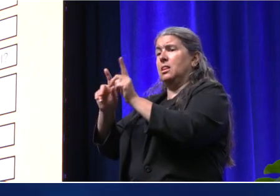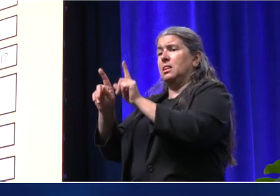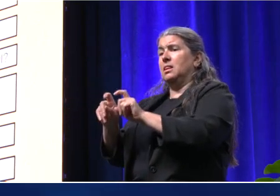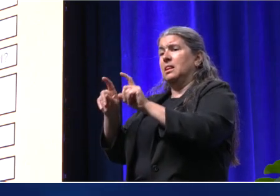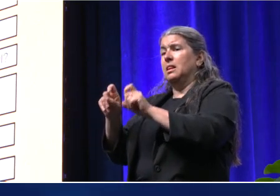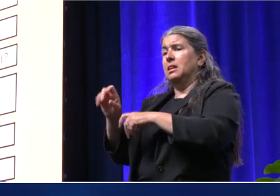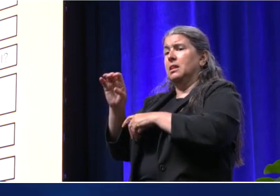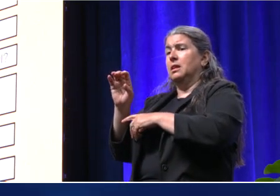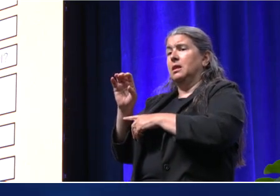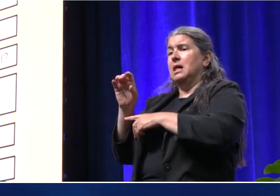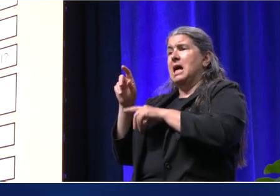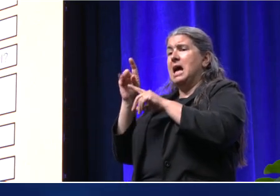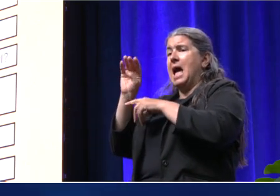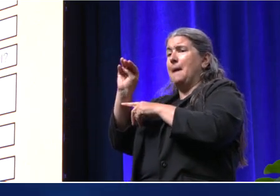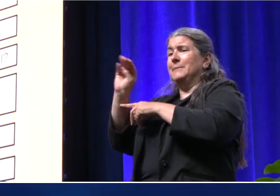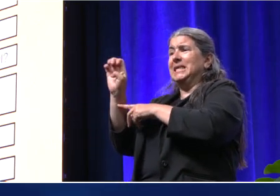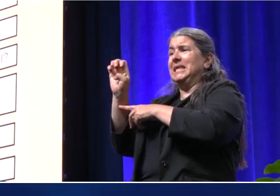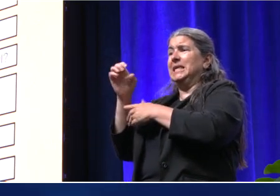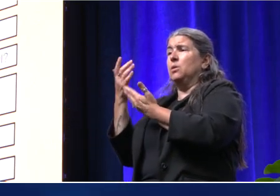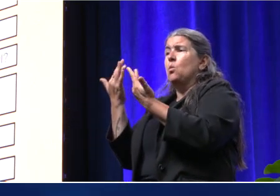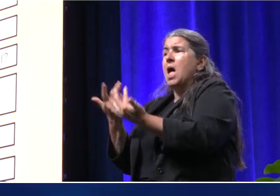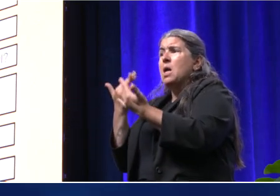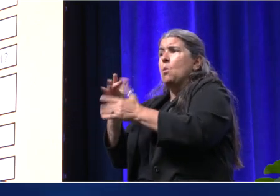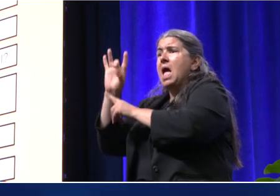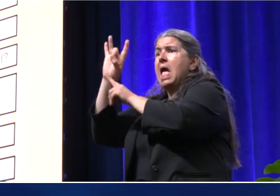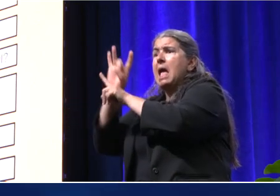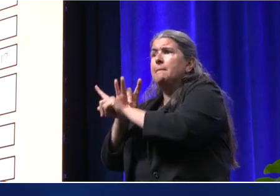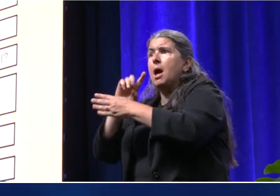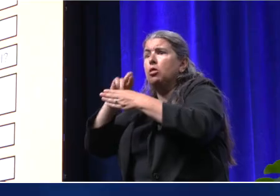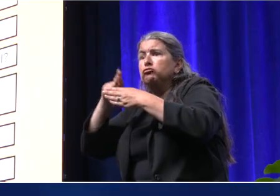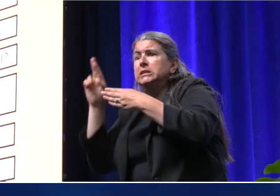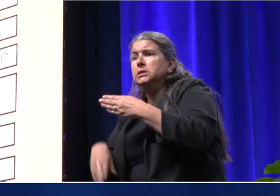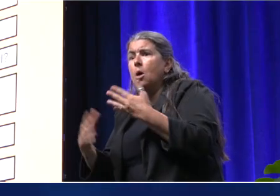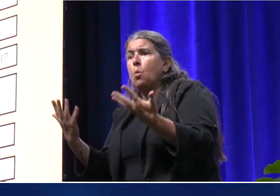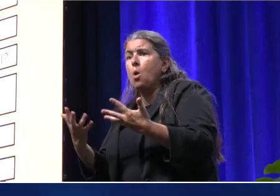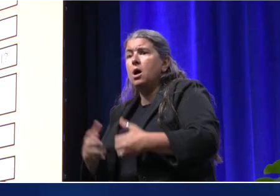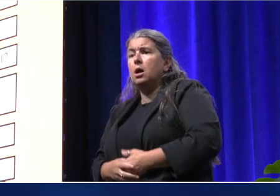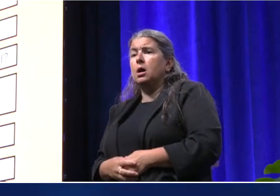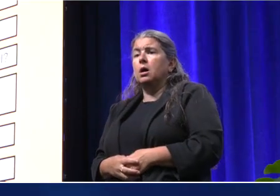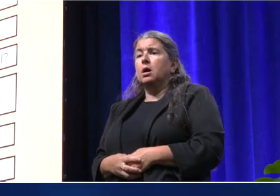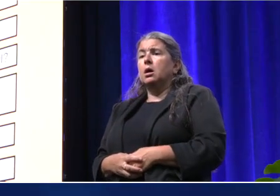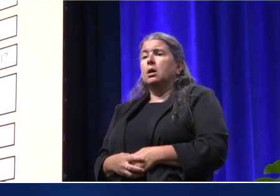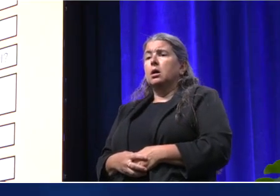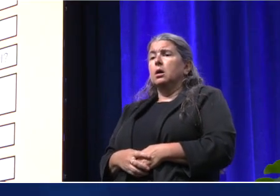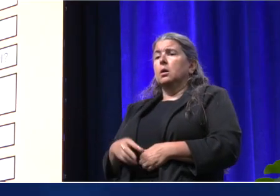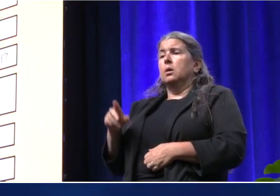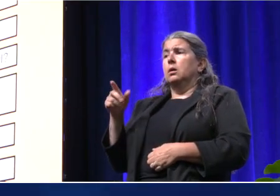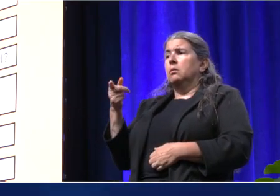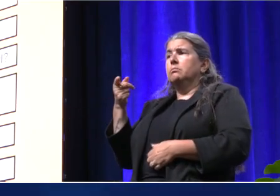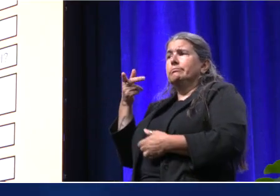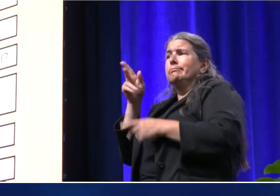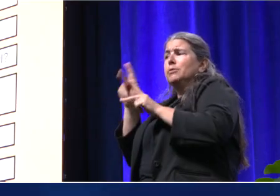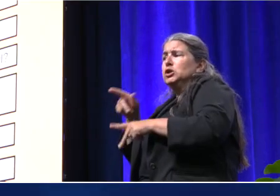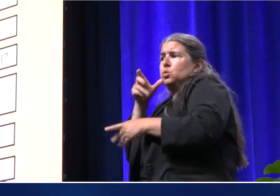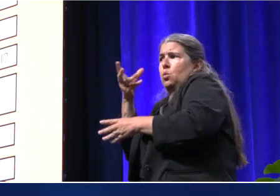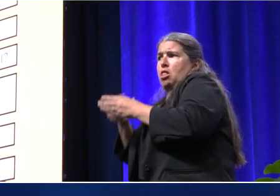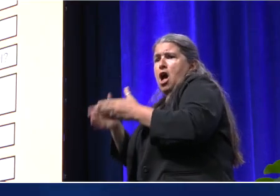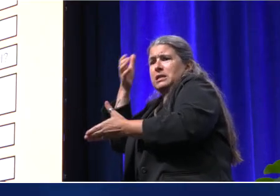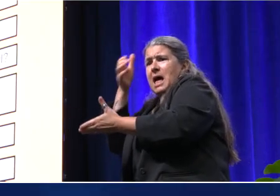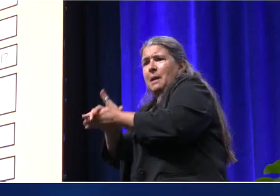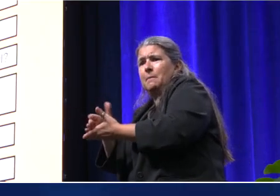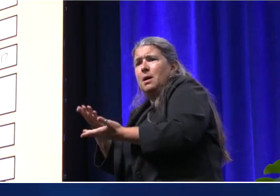during that process, sometimes widows will come to us and say, my husband only smoked meth. Why are they saying he died of a